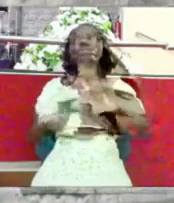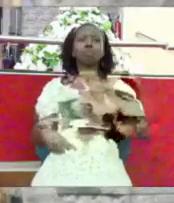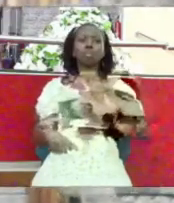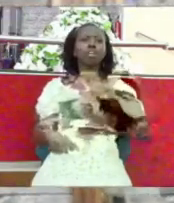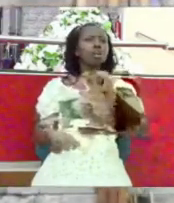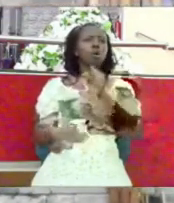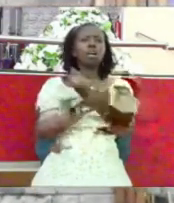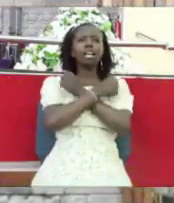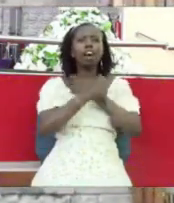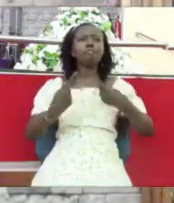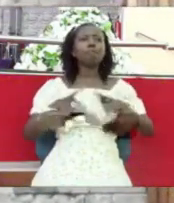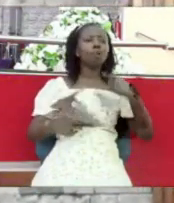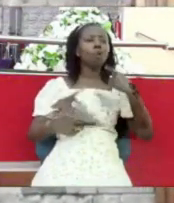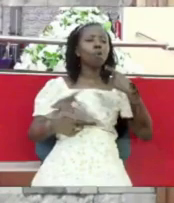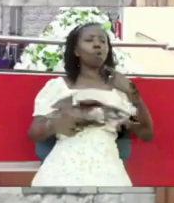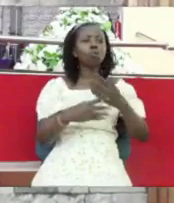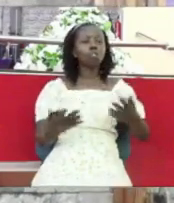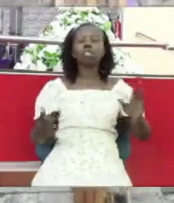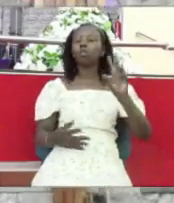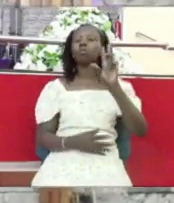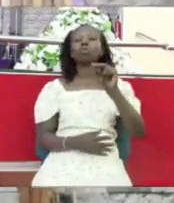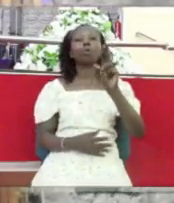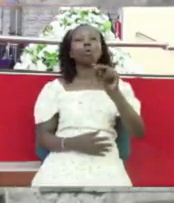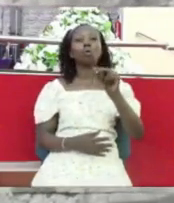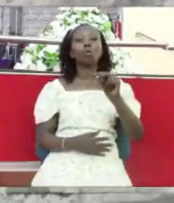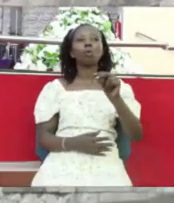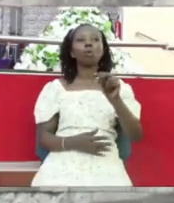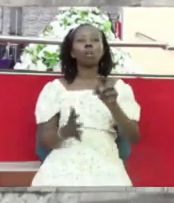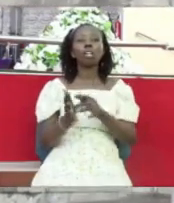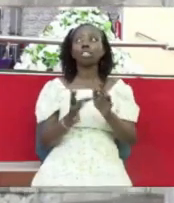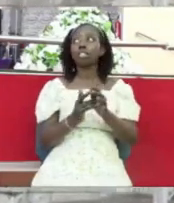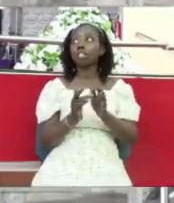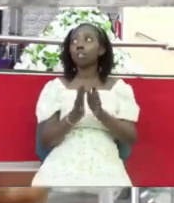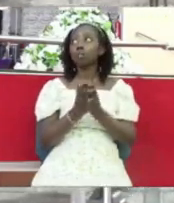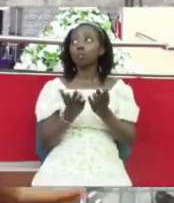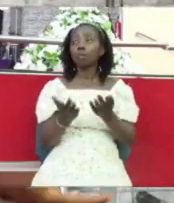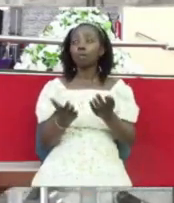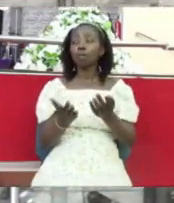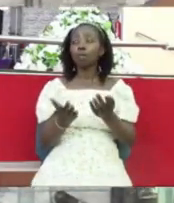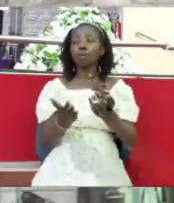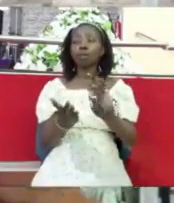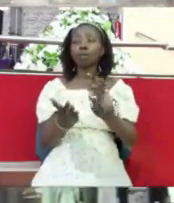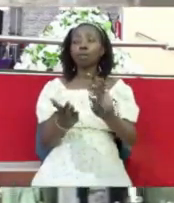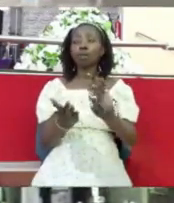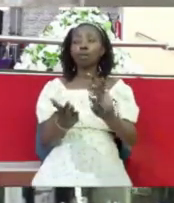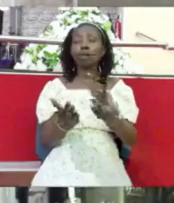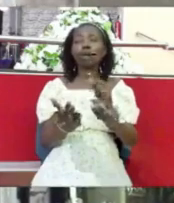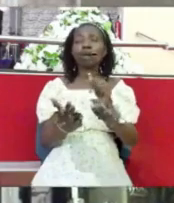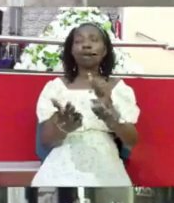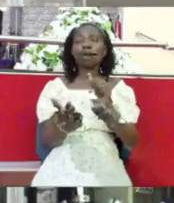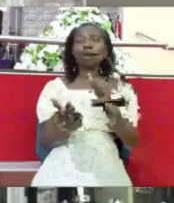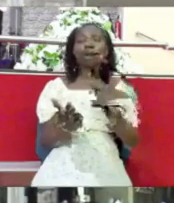who do good things to you. Usipende tu watu wale ambao wanafanya mambo mazuri. In actual fact, let me say this, don't just love people because they tell you good things. Usipende watu kwa